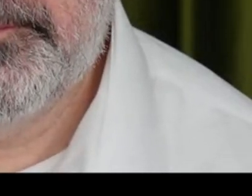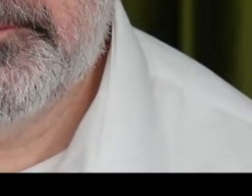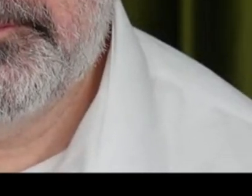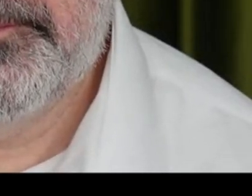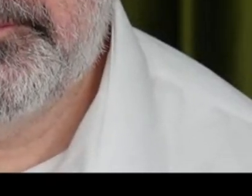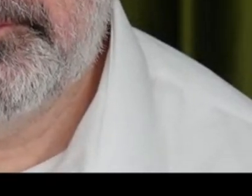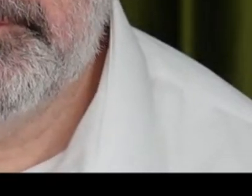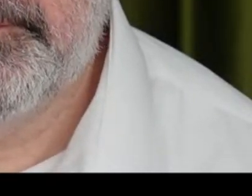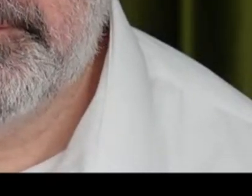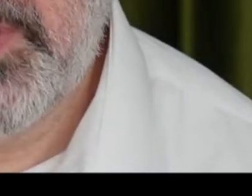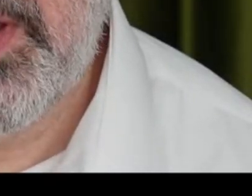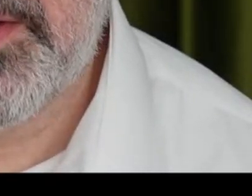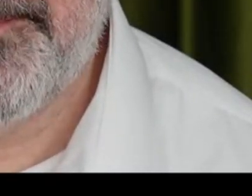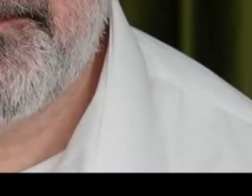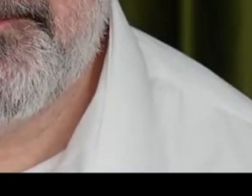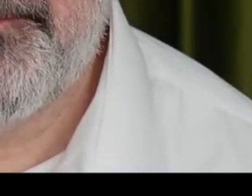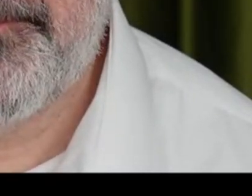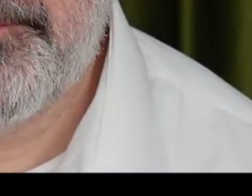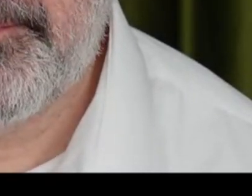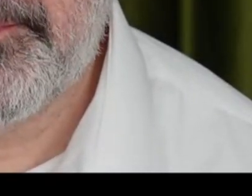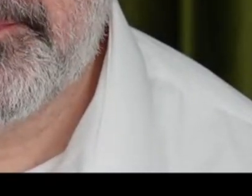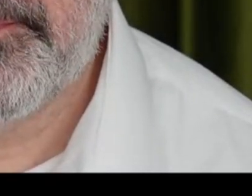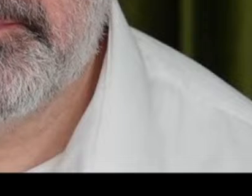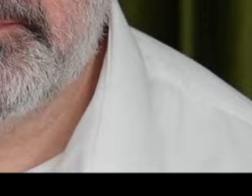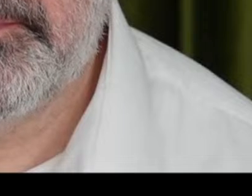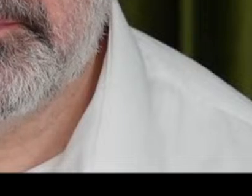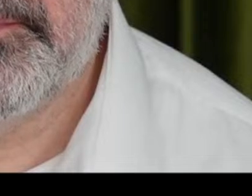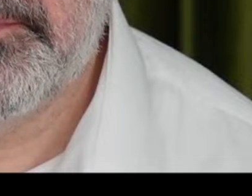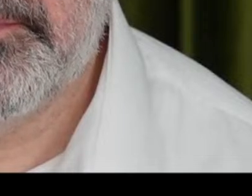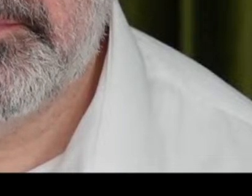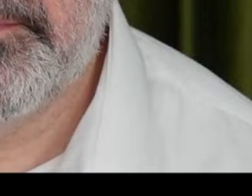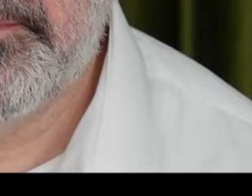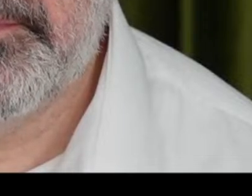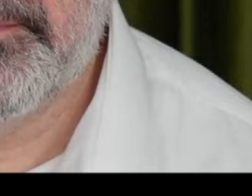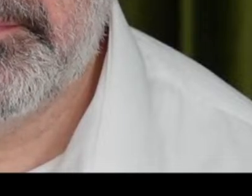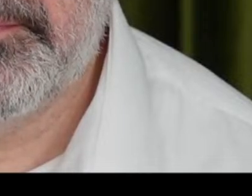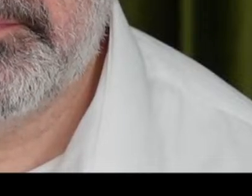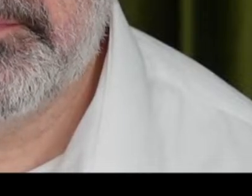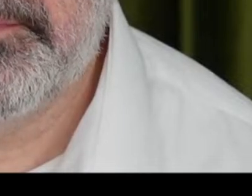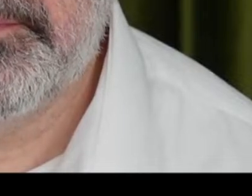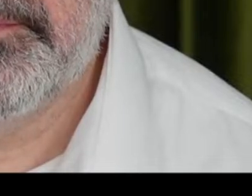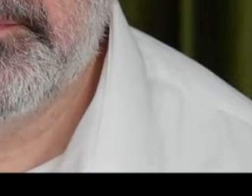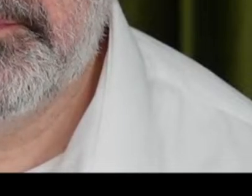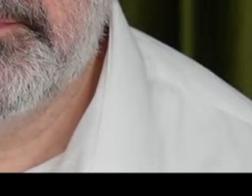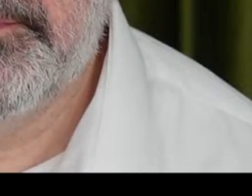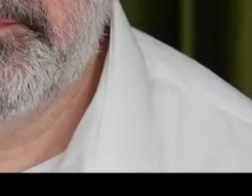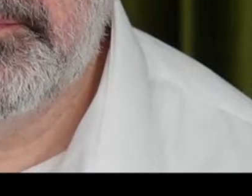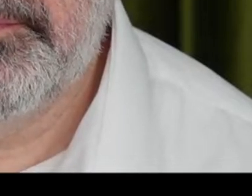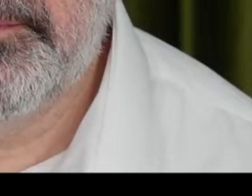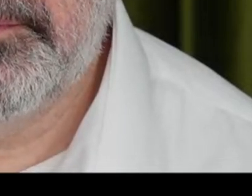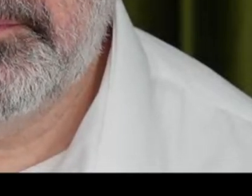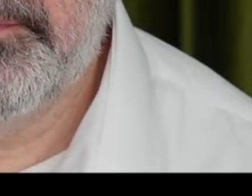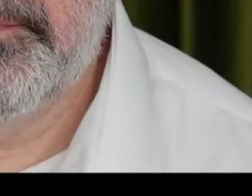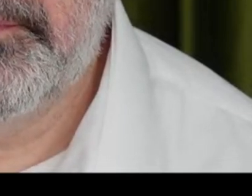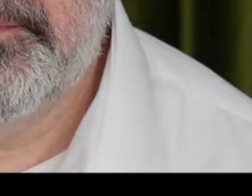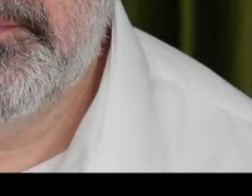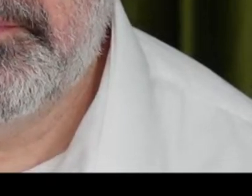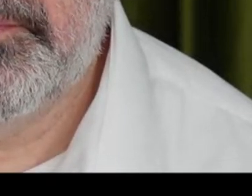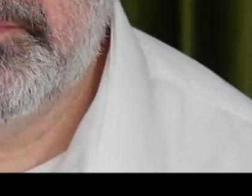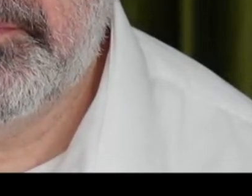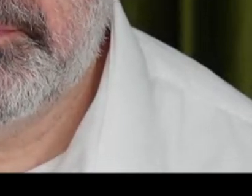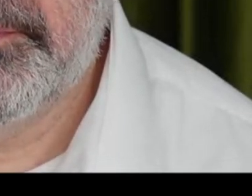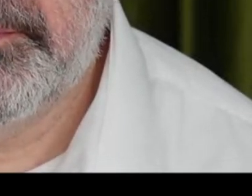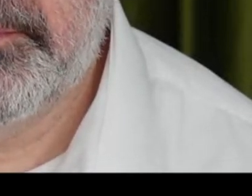later on today. Yes. Okay, which throws a completely different light on how